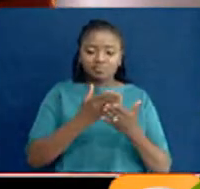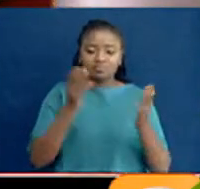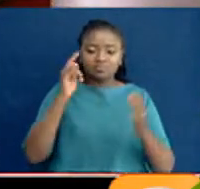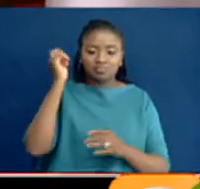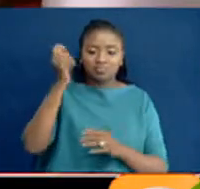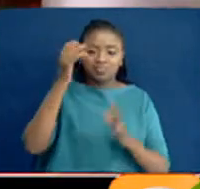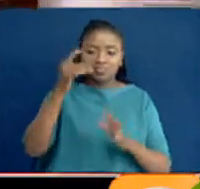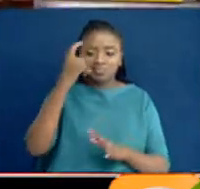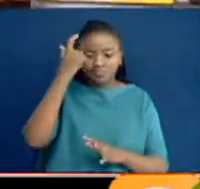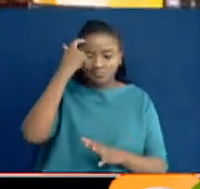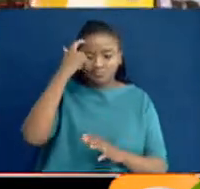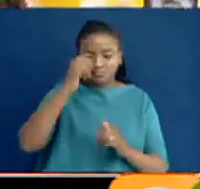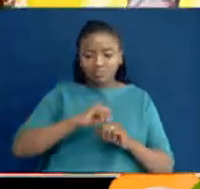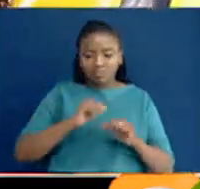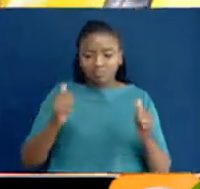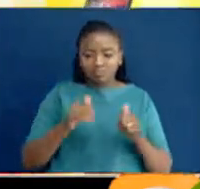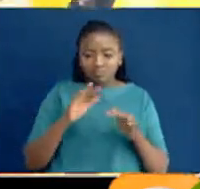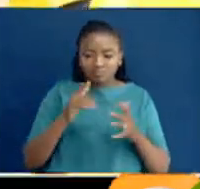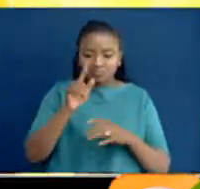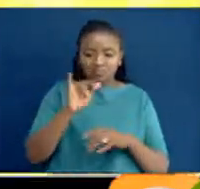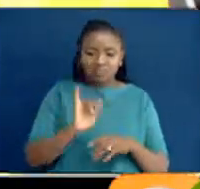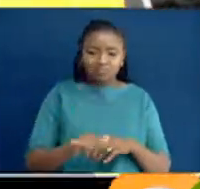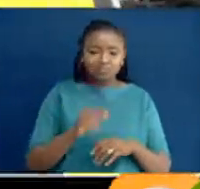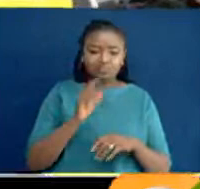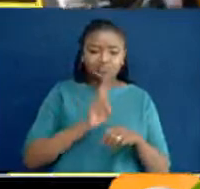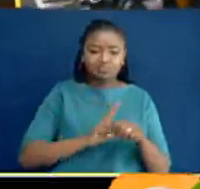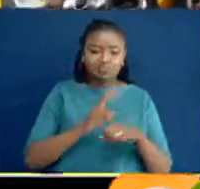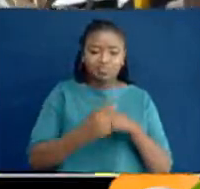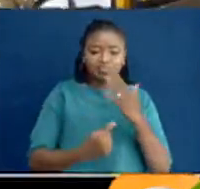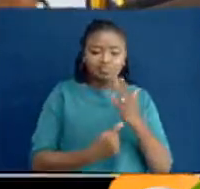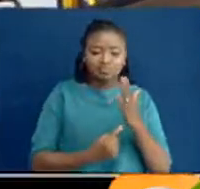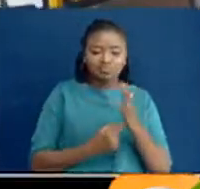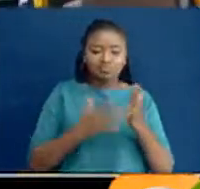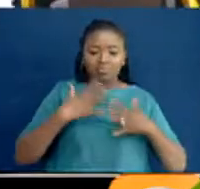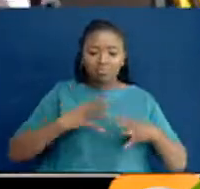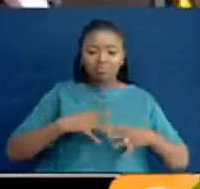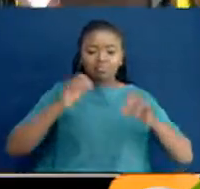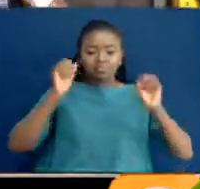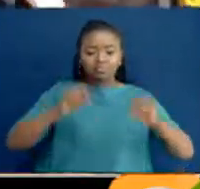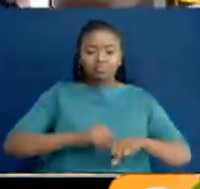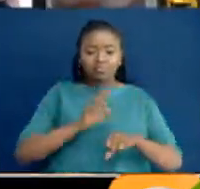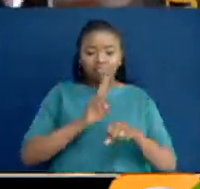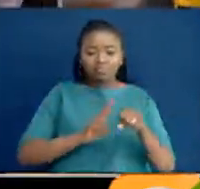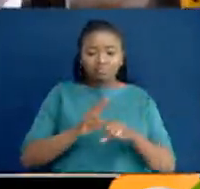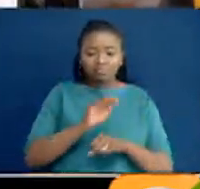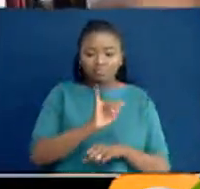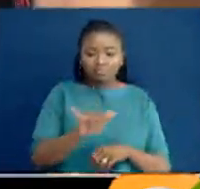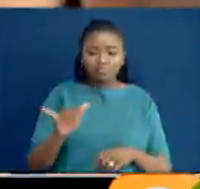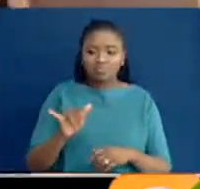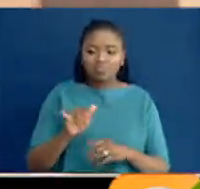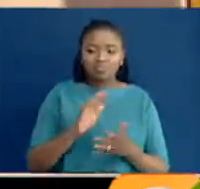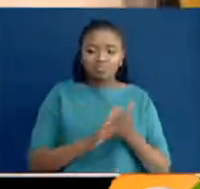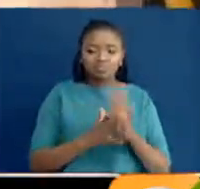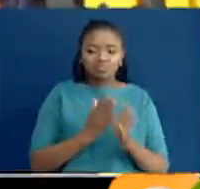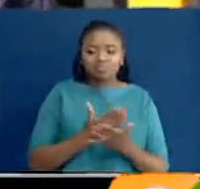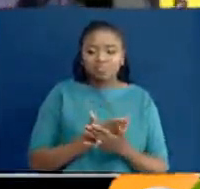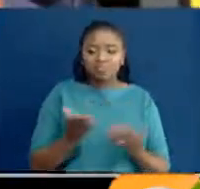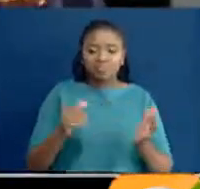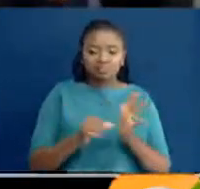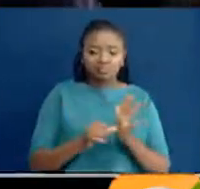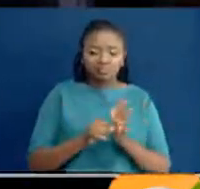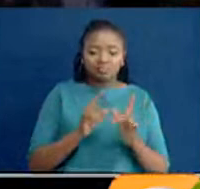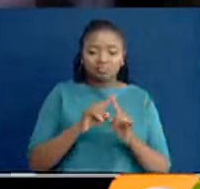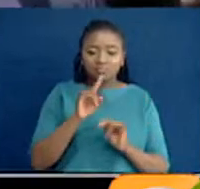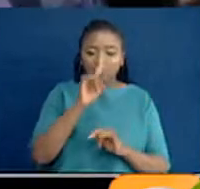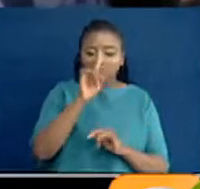that this is mature technology. People can be able to use this and without any problem. The only thing